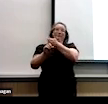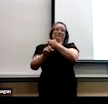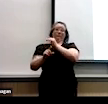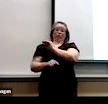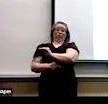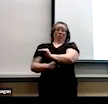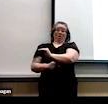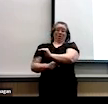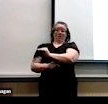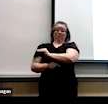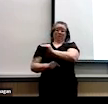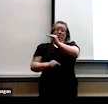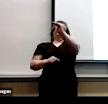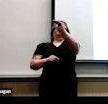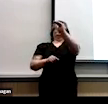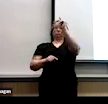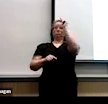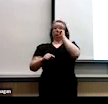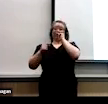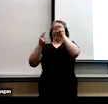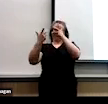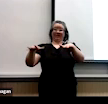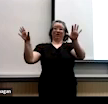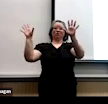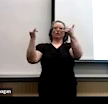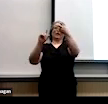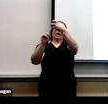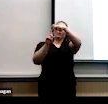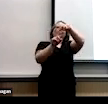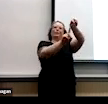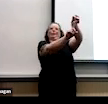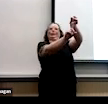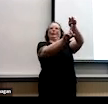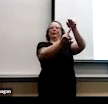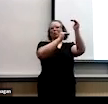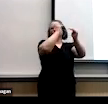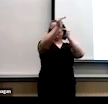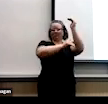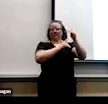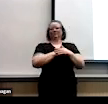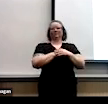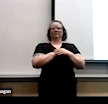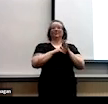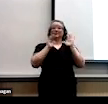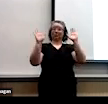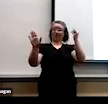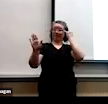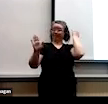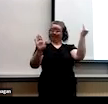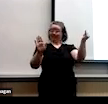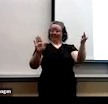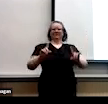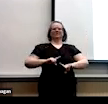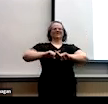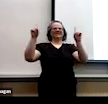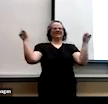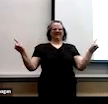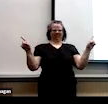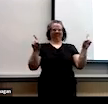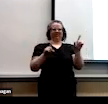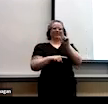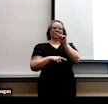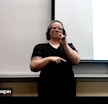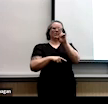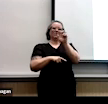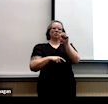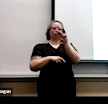child-centered to adult-oriented healthcare. And that, you will see, is very different than the definition of transfer, which is just the shift of responsibility